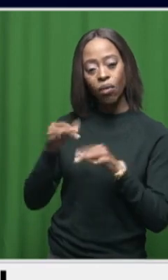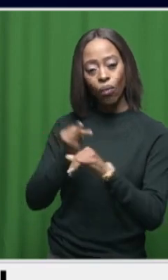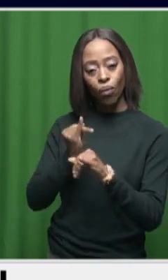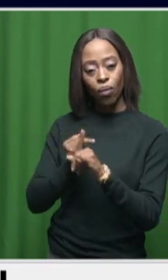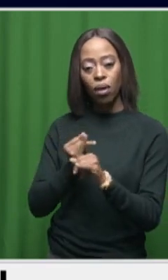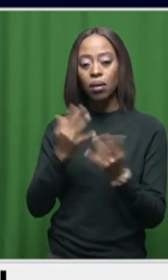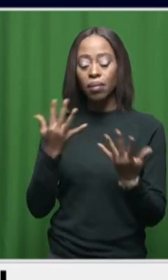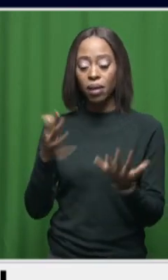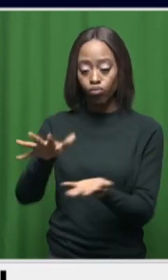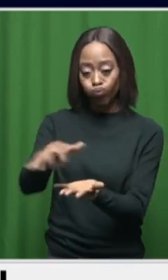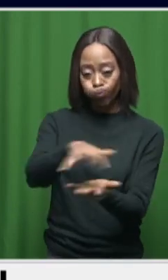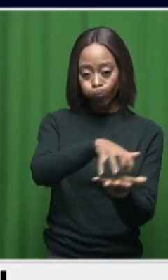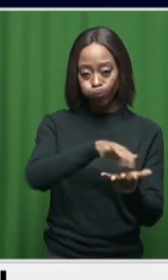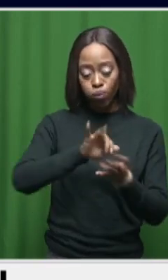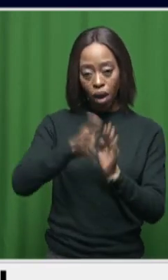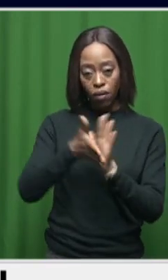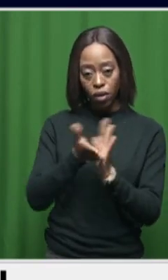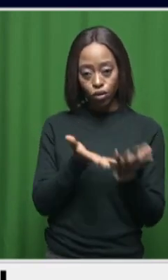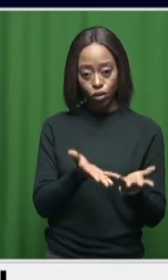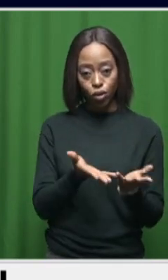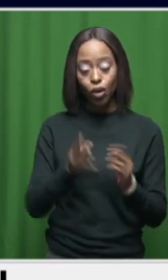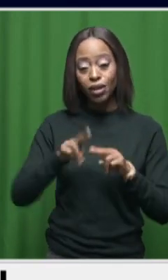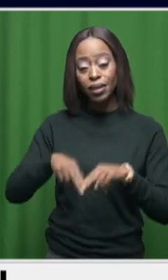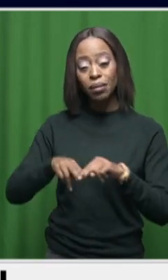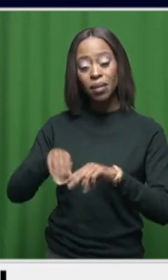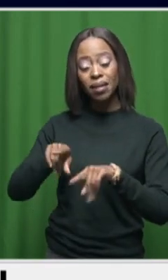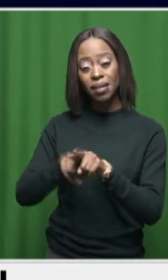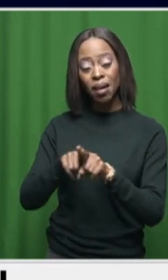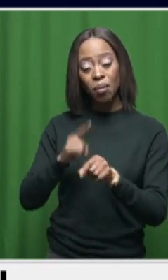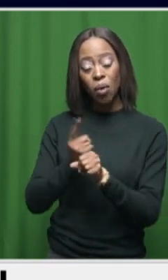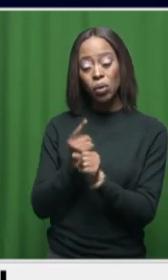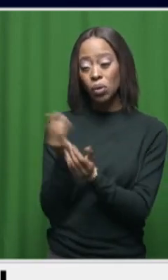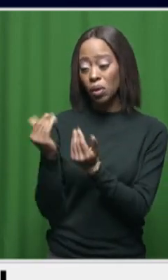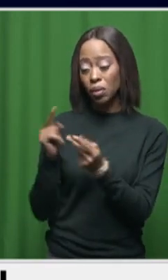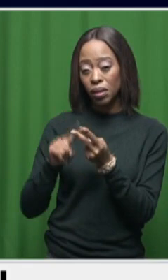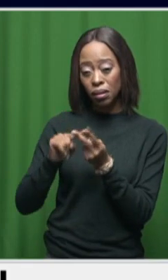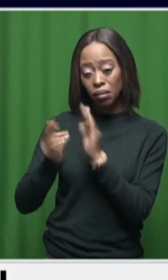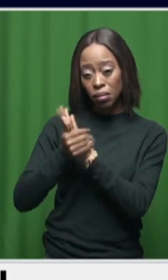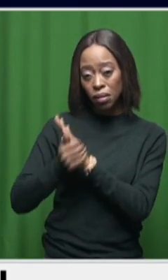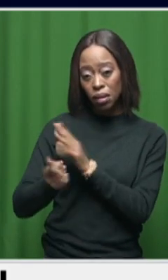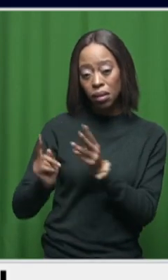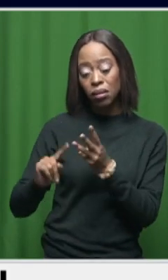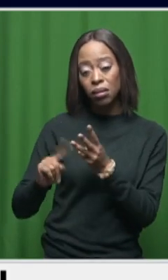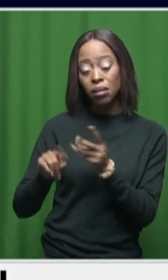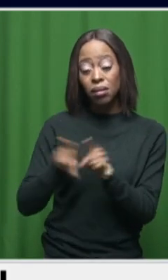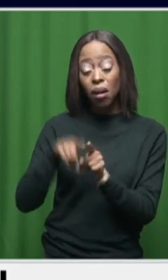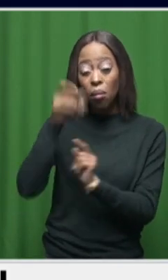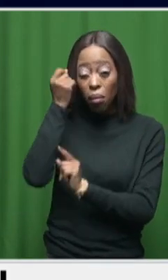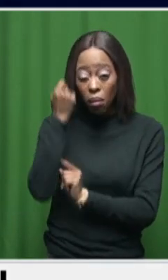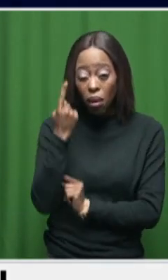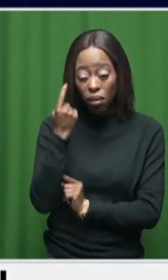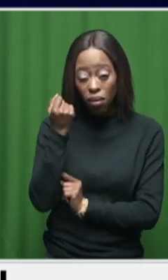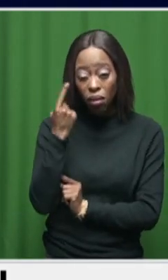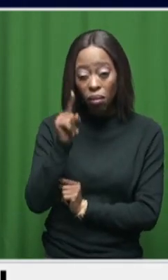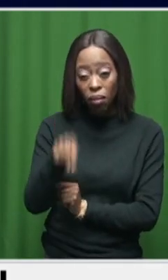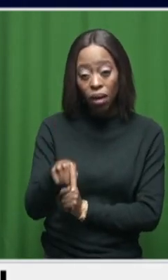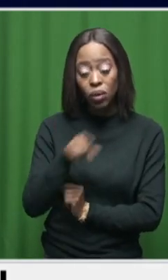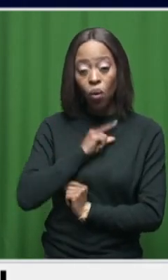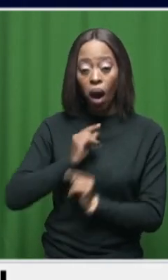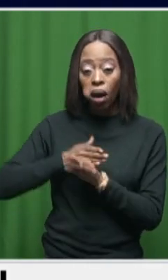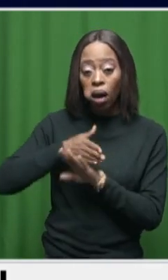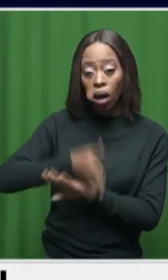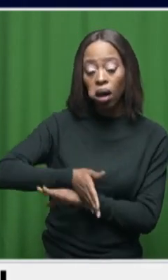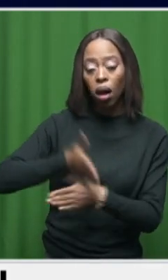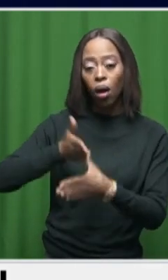this is how we compile these trends. And it's also built a lot on expertise, knowledge. I think it's important to understand, being in the industry for a very